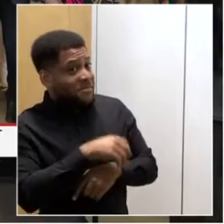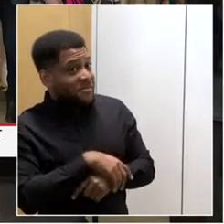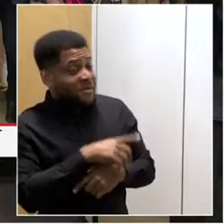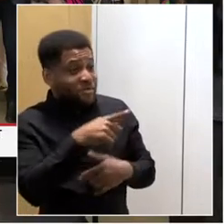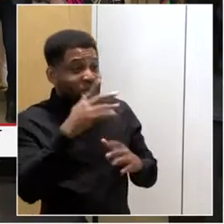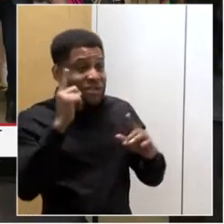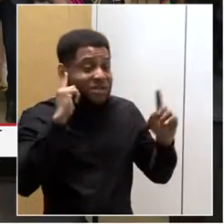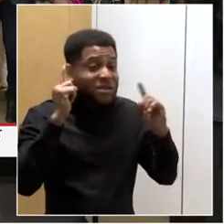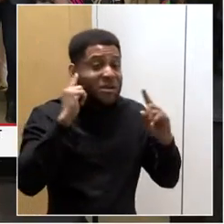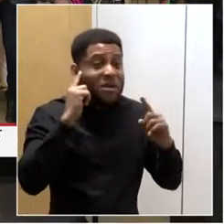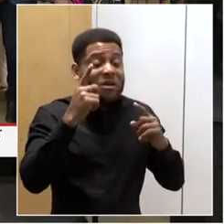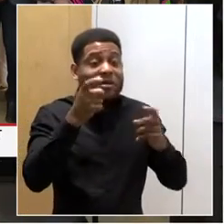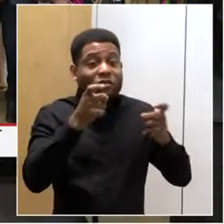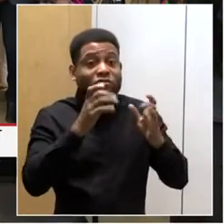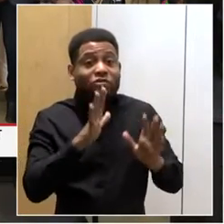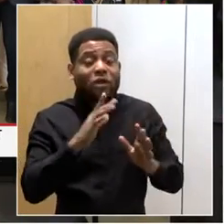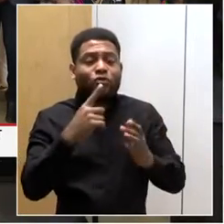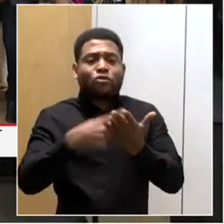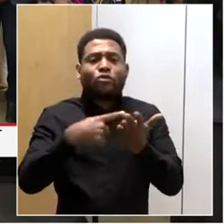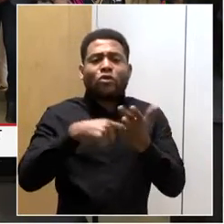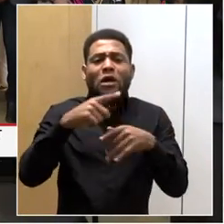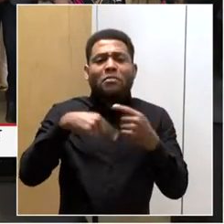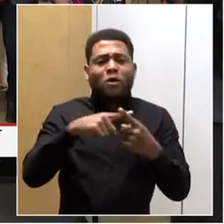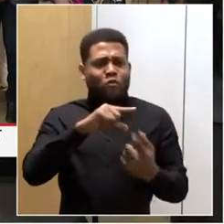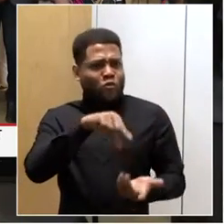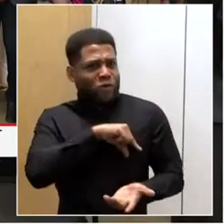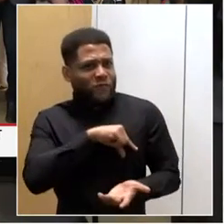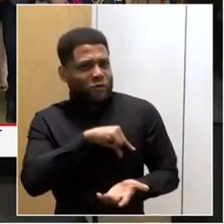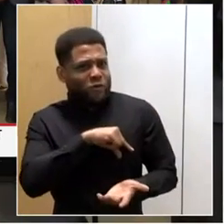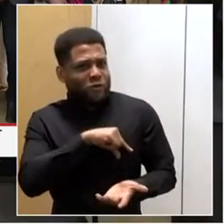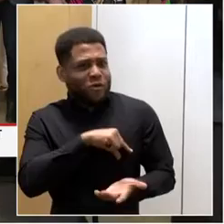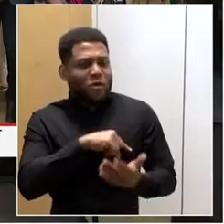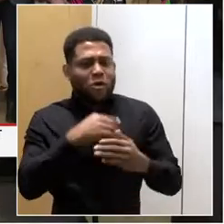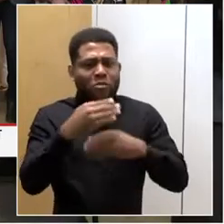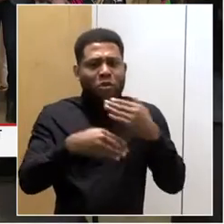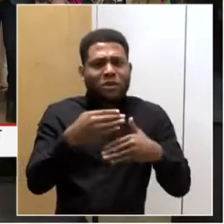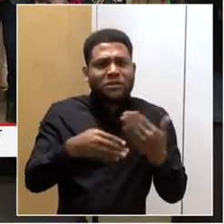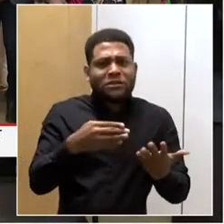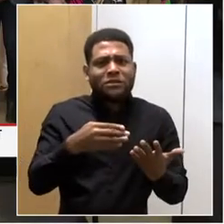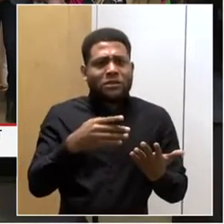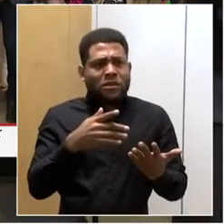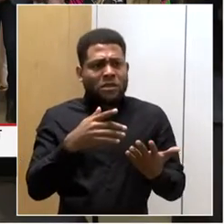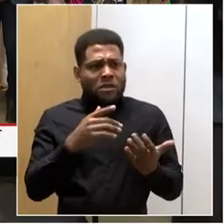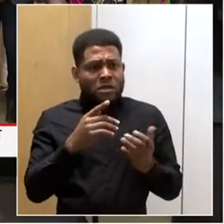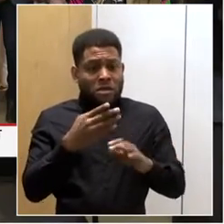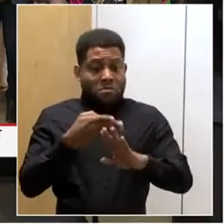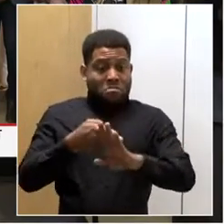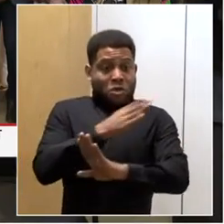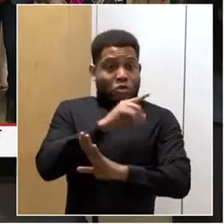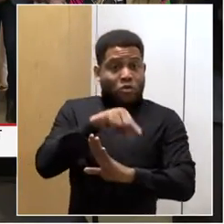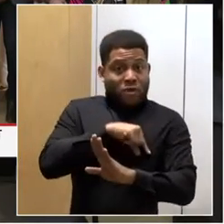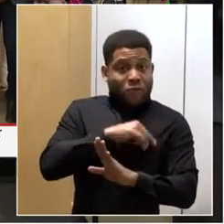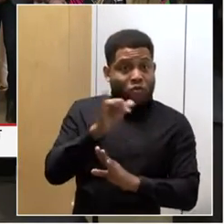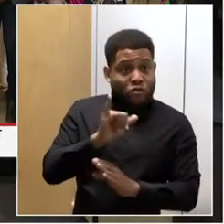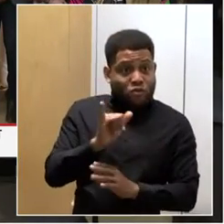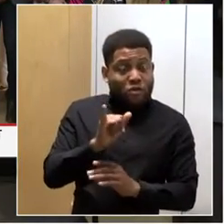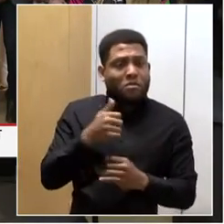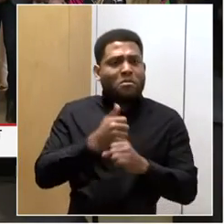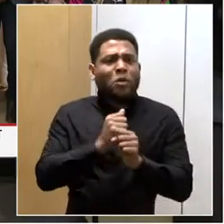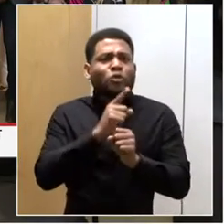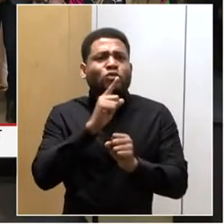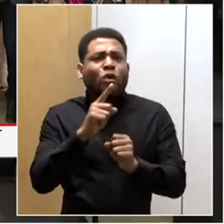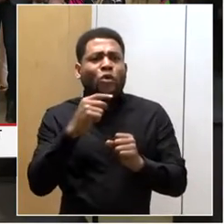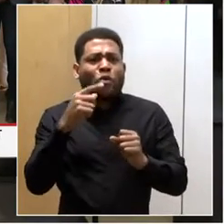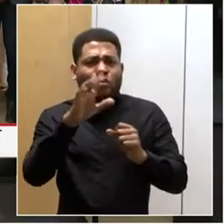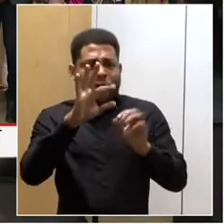talk about the pre-qualification form. So we're going to ask our applicants to come to the table prepared. 15